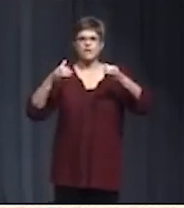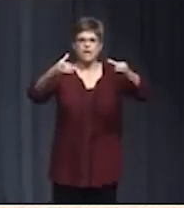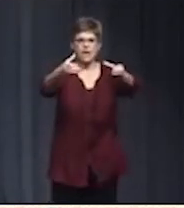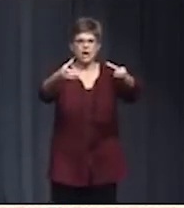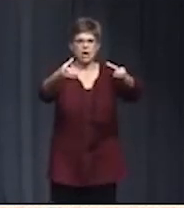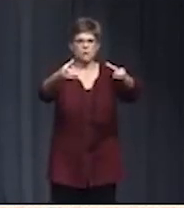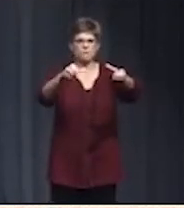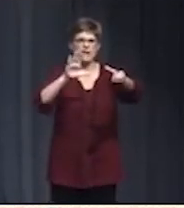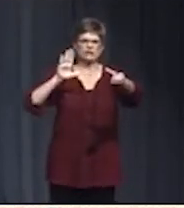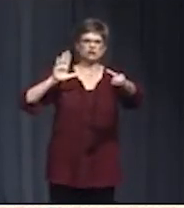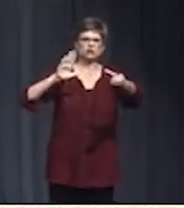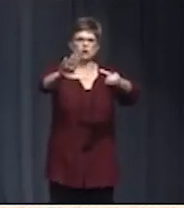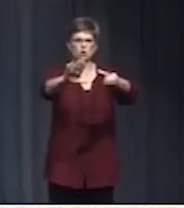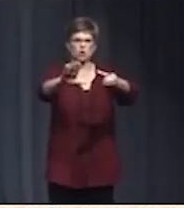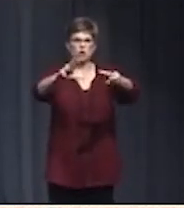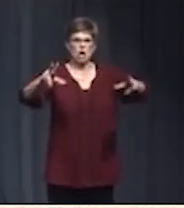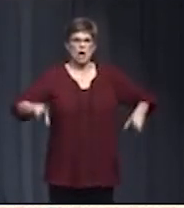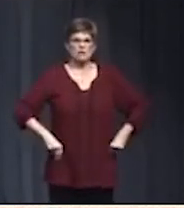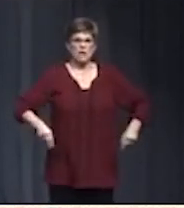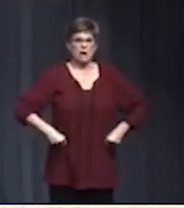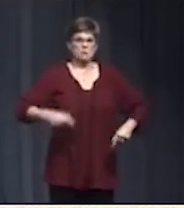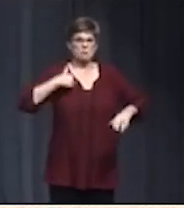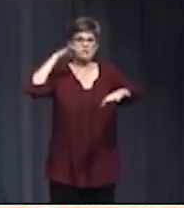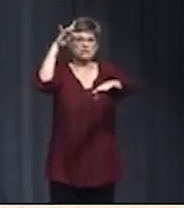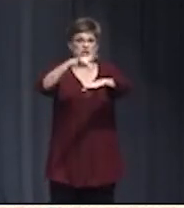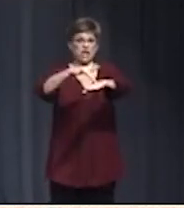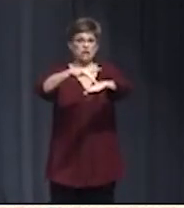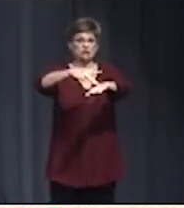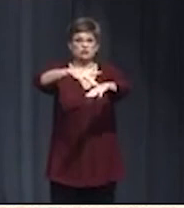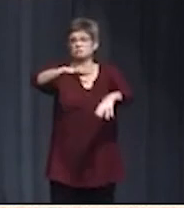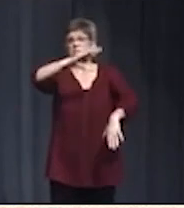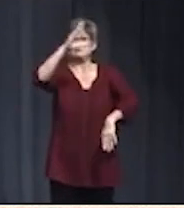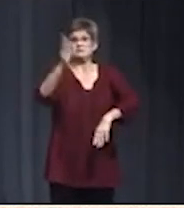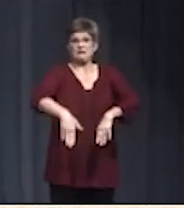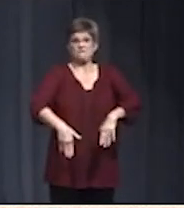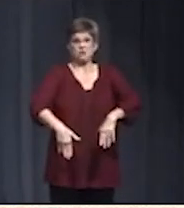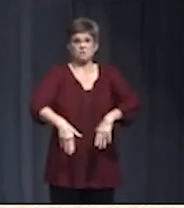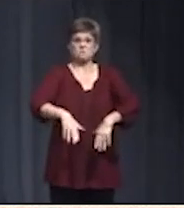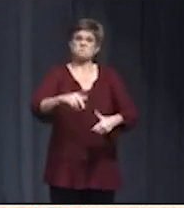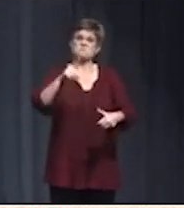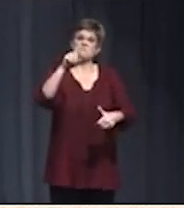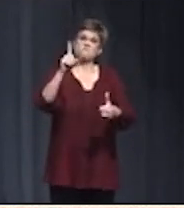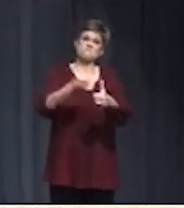touching another diaper again as long as he's not potty trained."